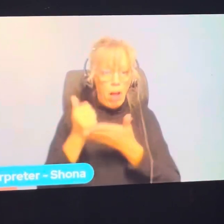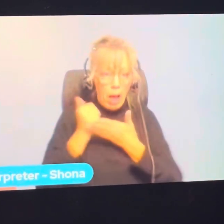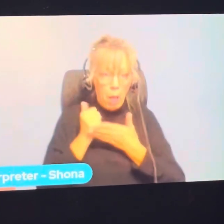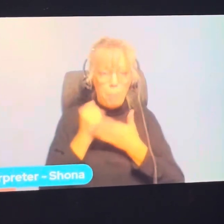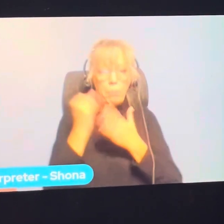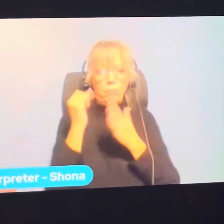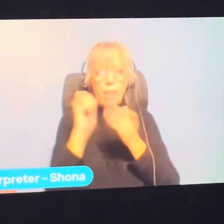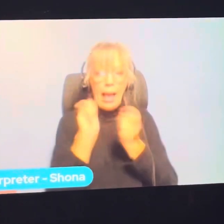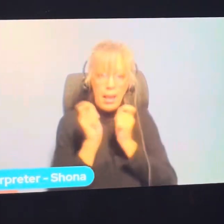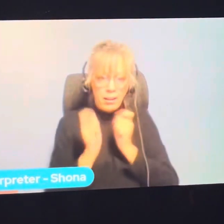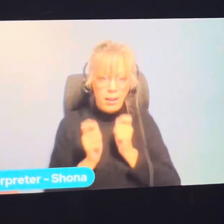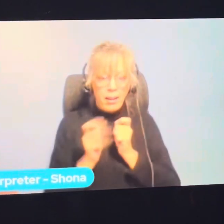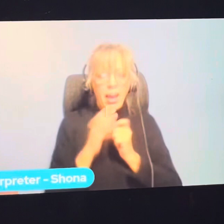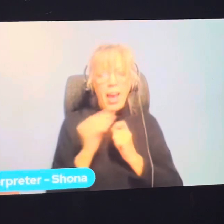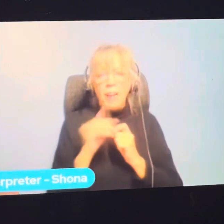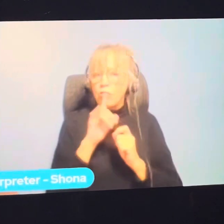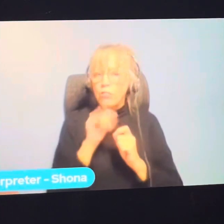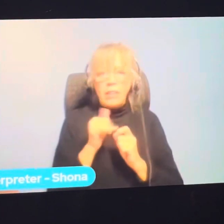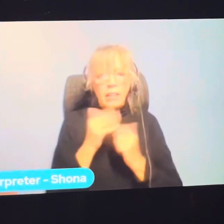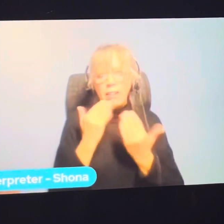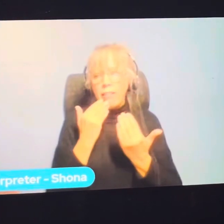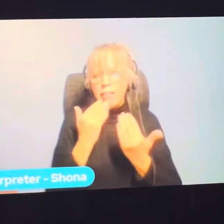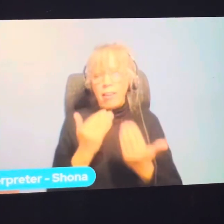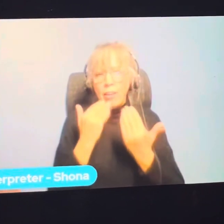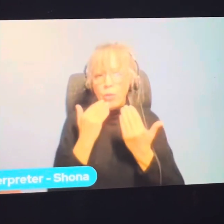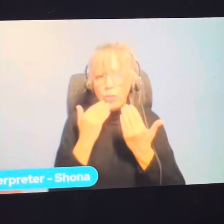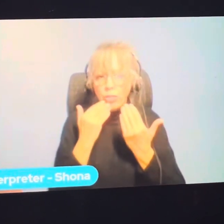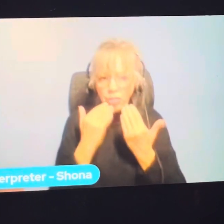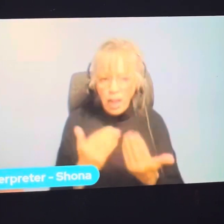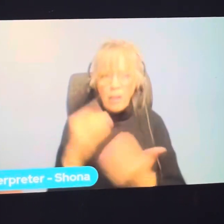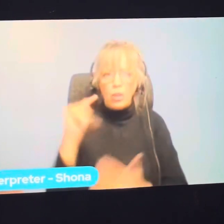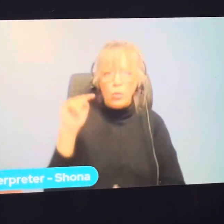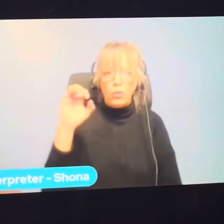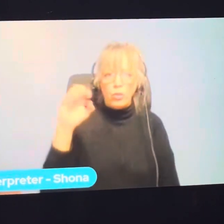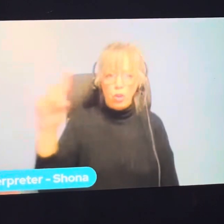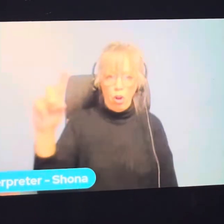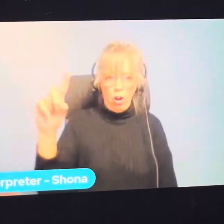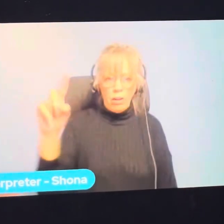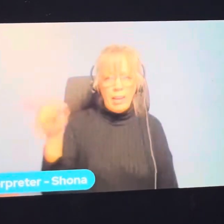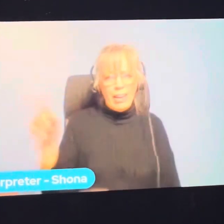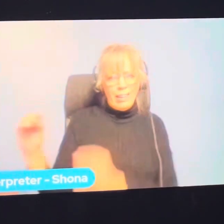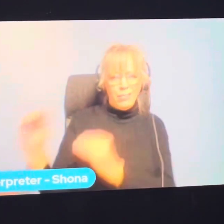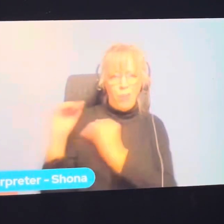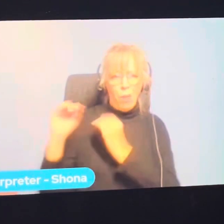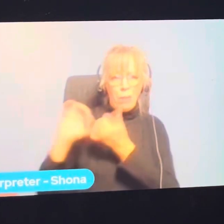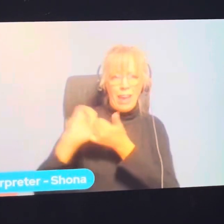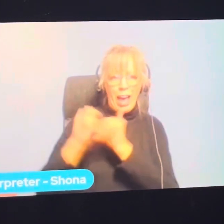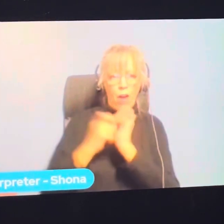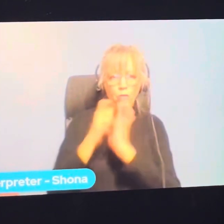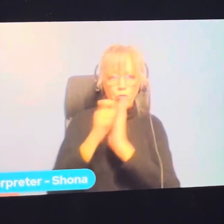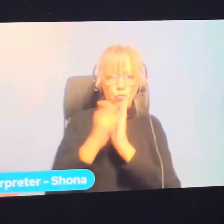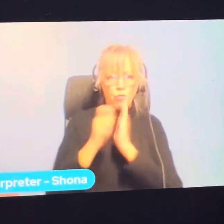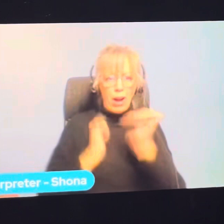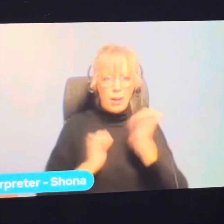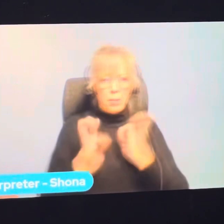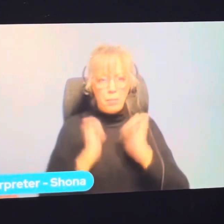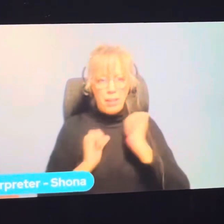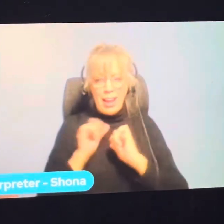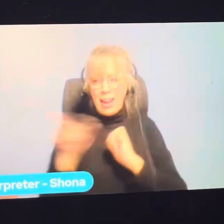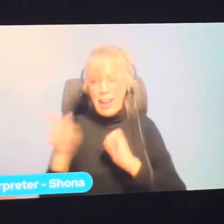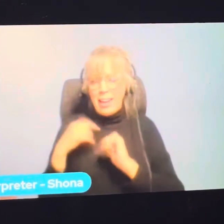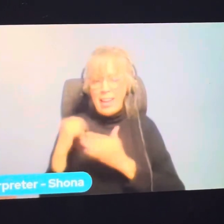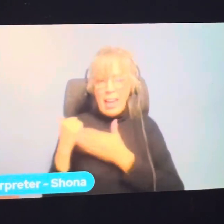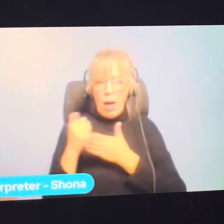I really want to thank Todd, because Todd has really taught me so much about writing plays and guided this dream forward